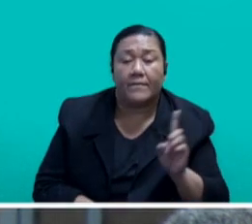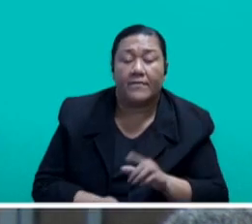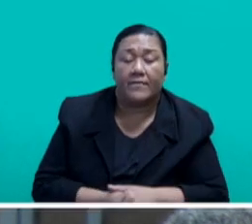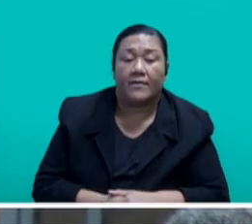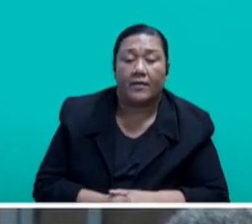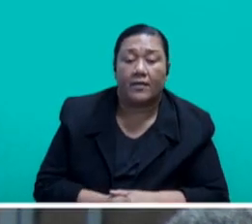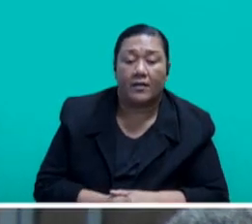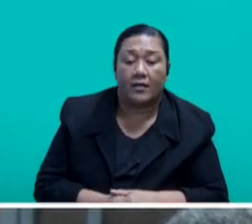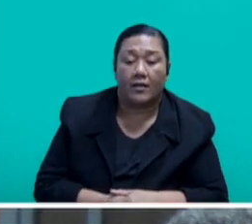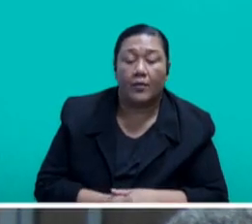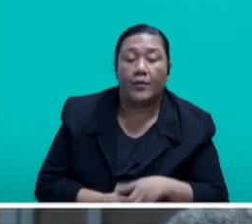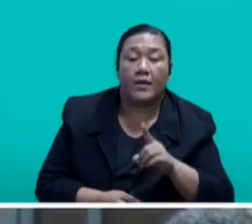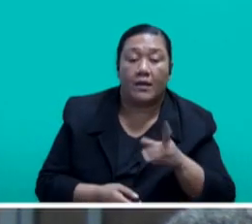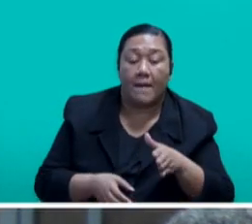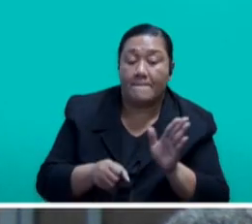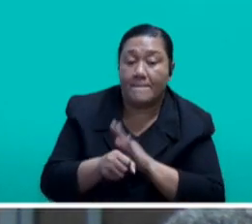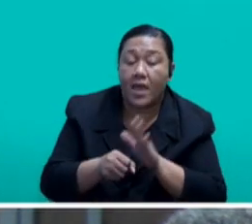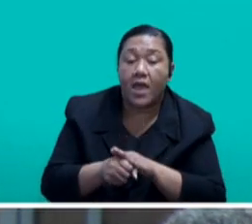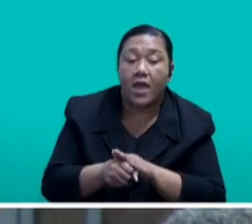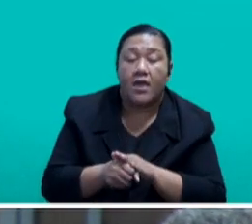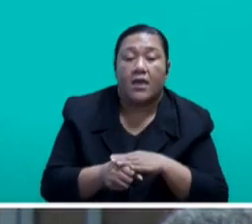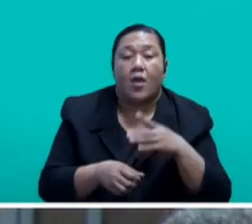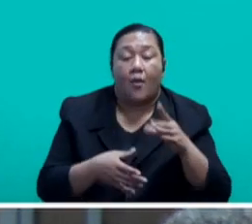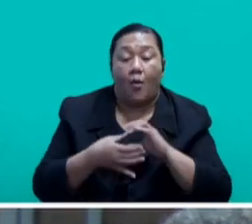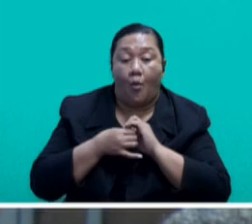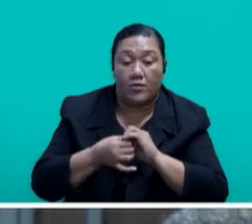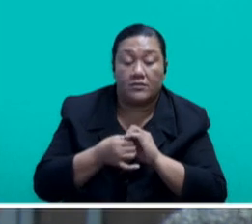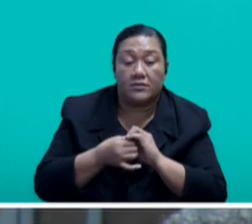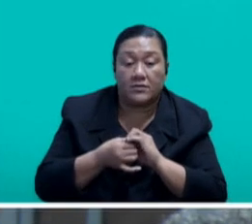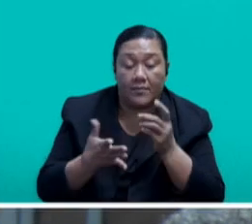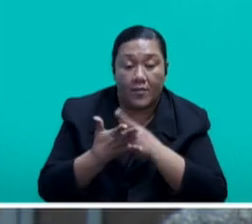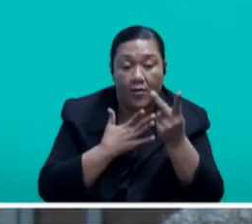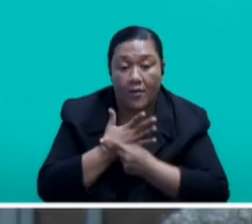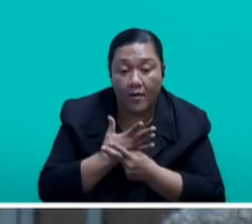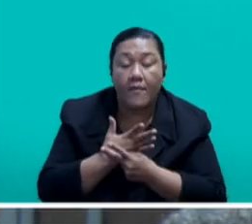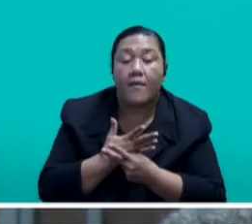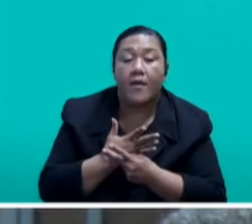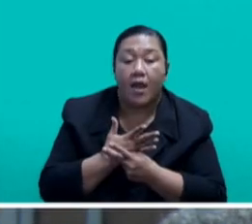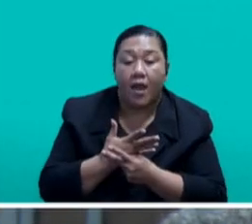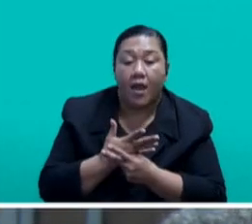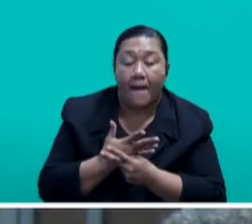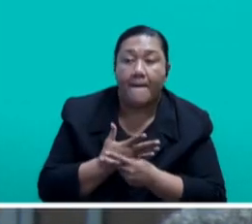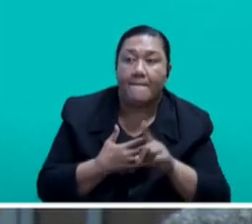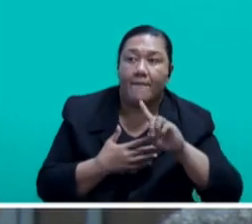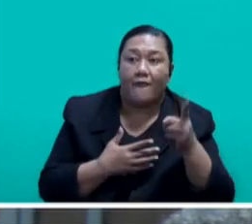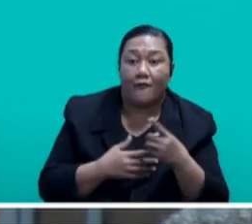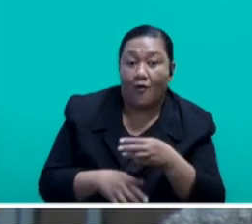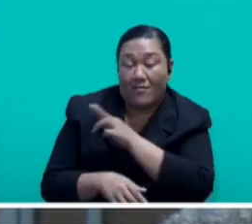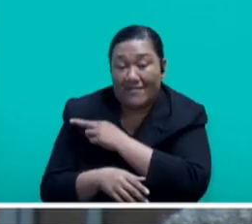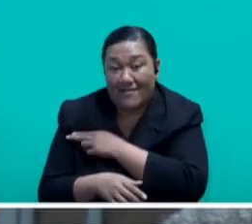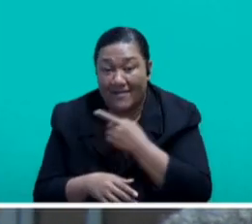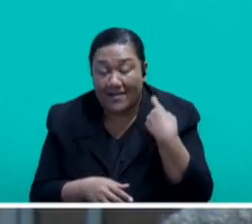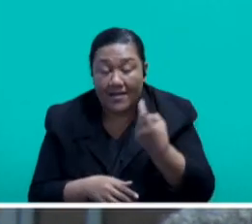instill a sense of ownership over these initiatives, this arrangement has also eased burdens, especially on those living